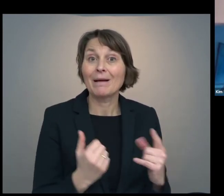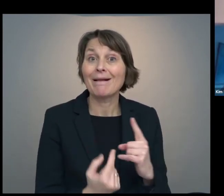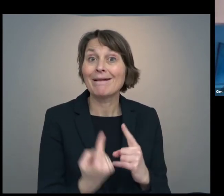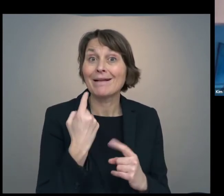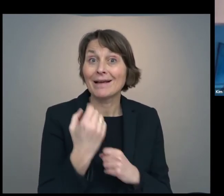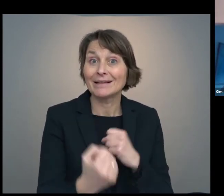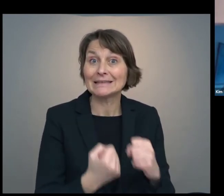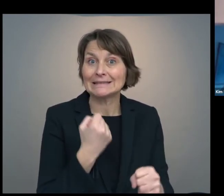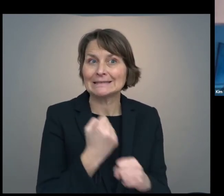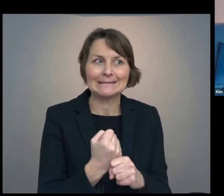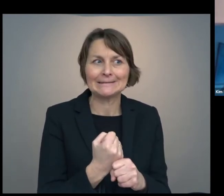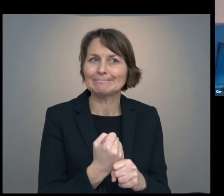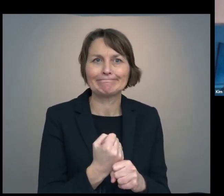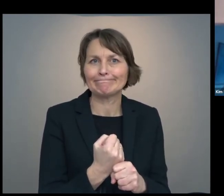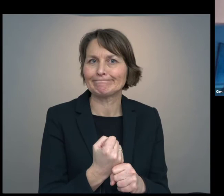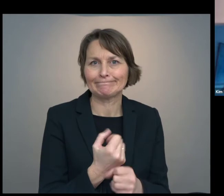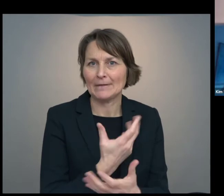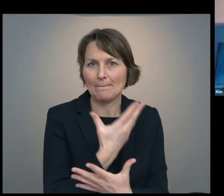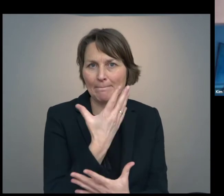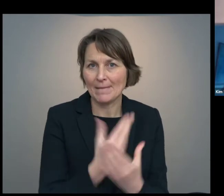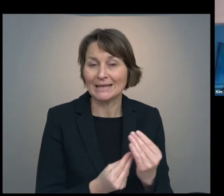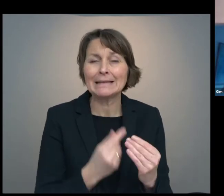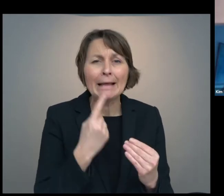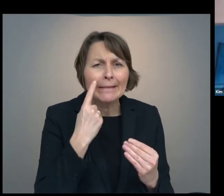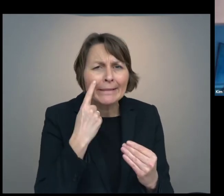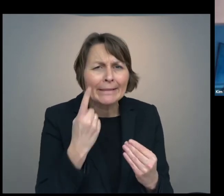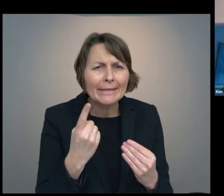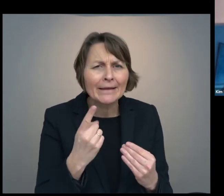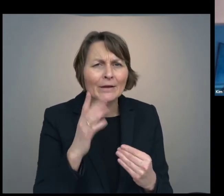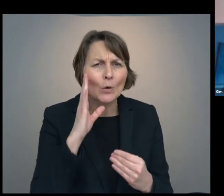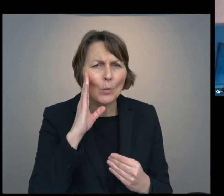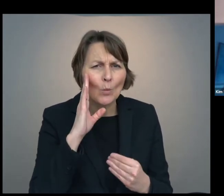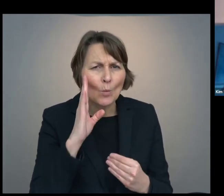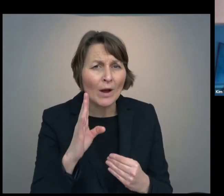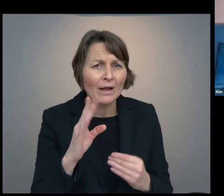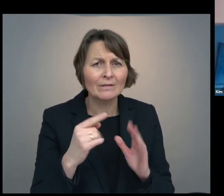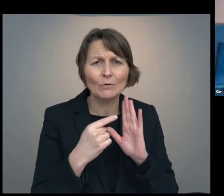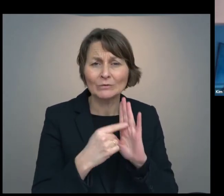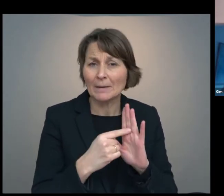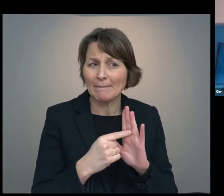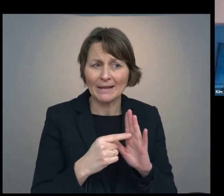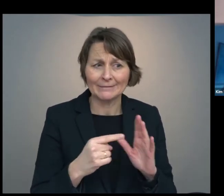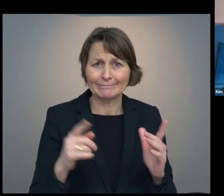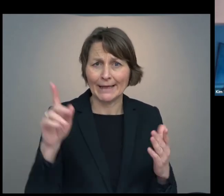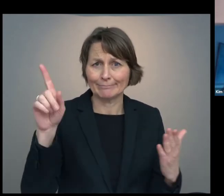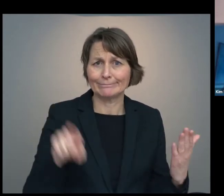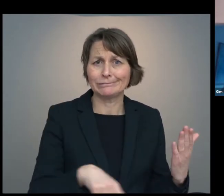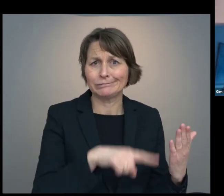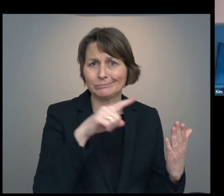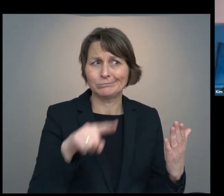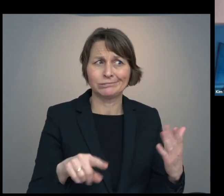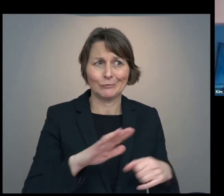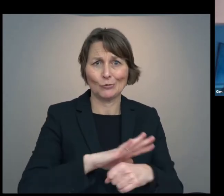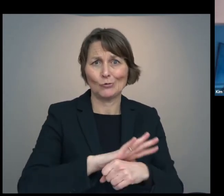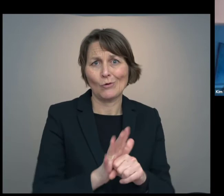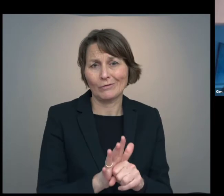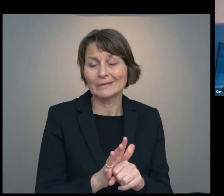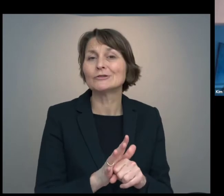missed that last year in terms of stats and in terms of product releases. I think Uno would have probably been announced at Code Garden, for